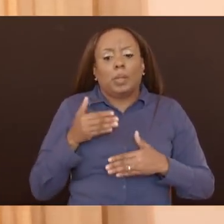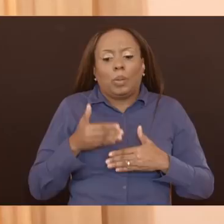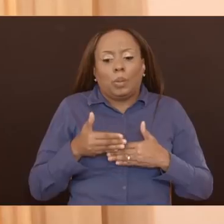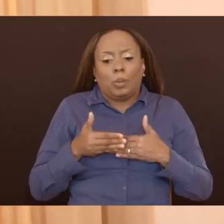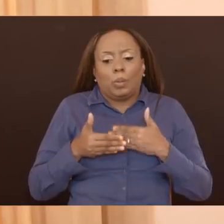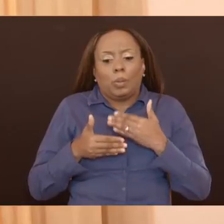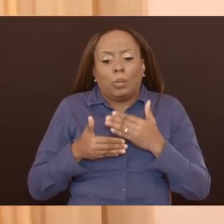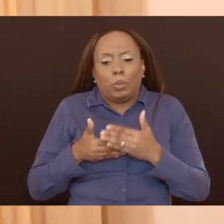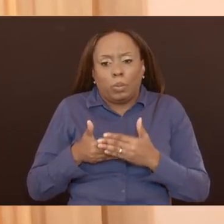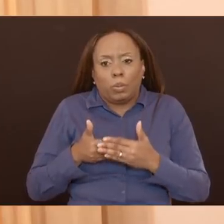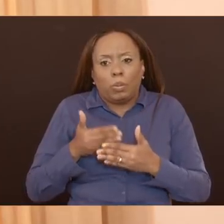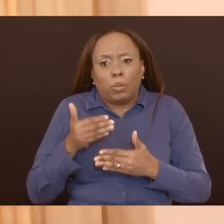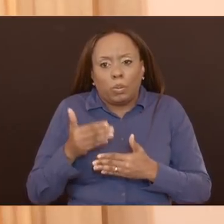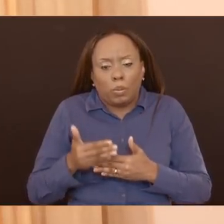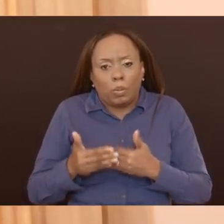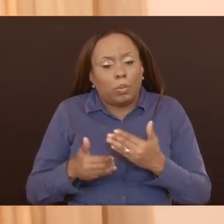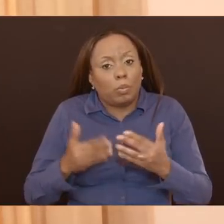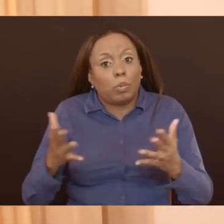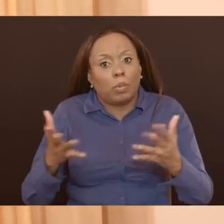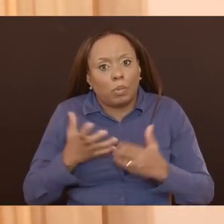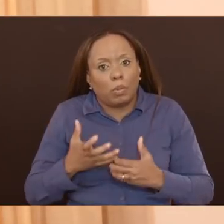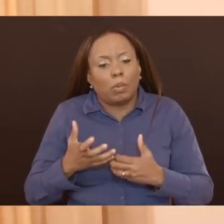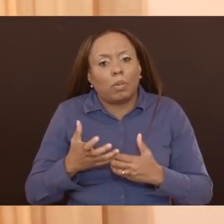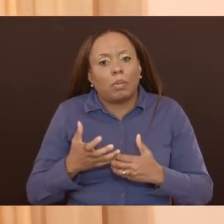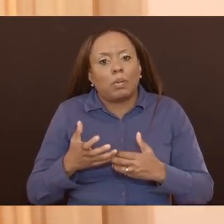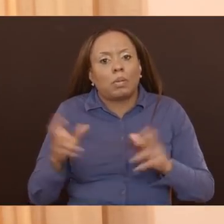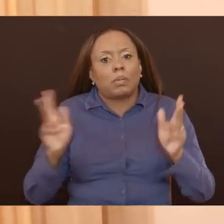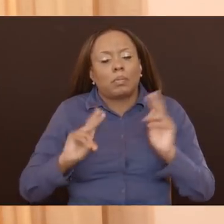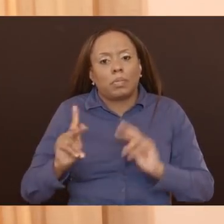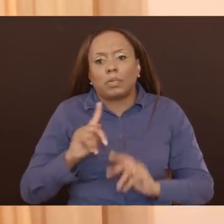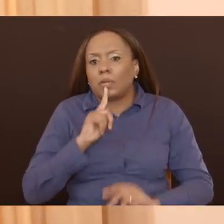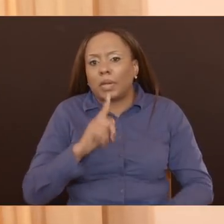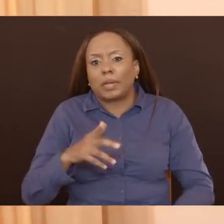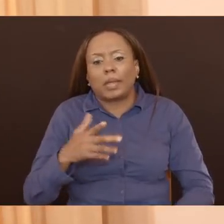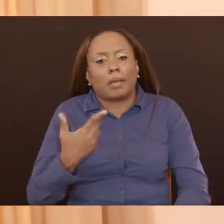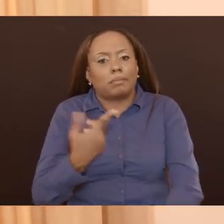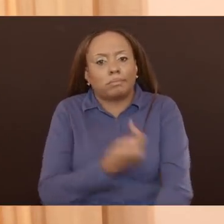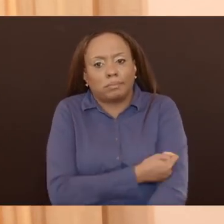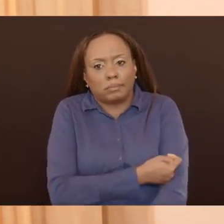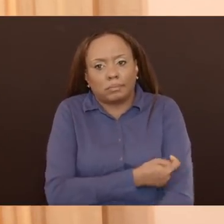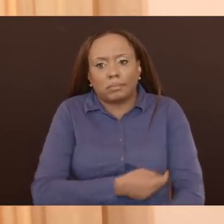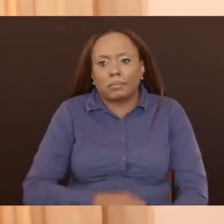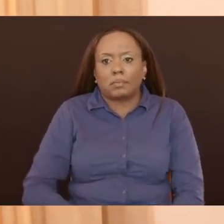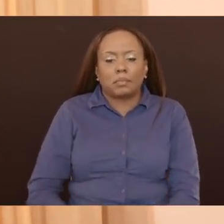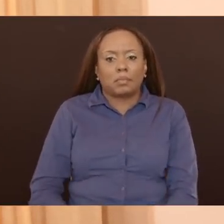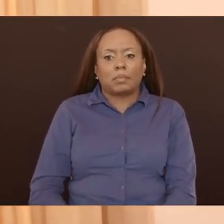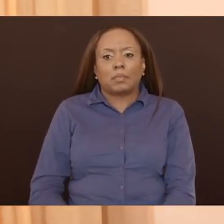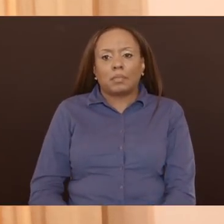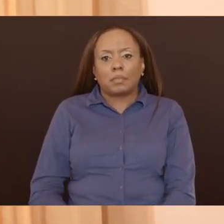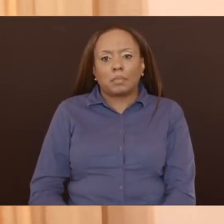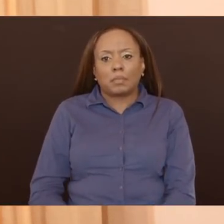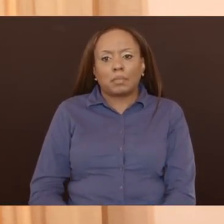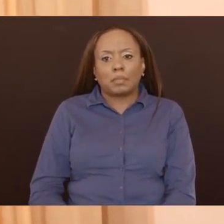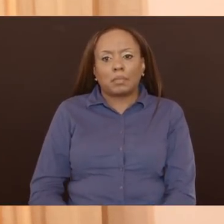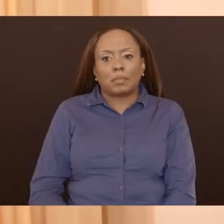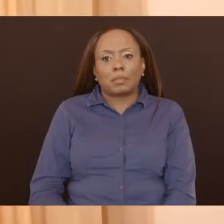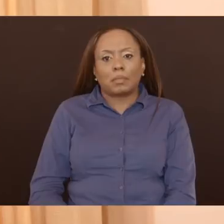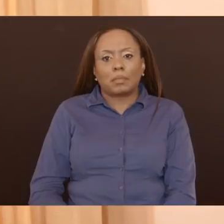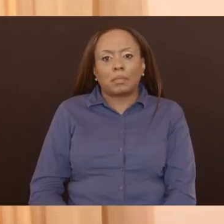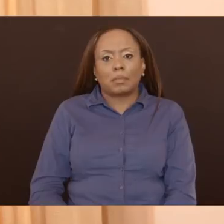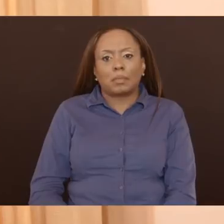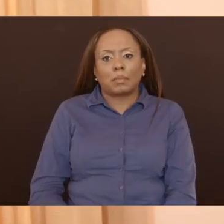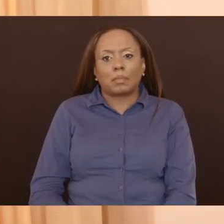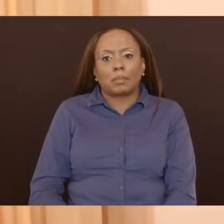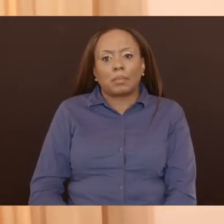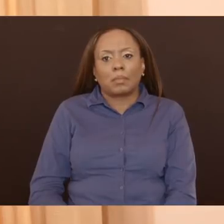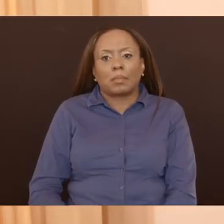order to boost vaccines. We have given this country the assurance that we will not mandate adults. But we equally have